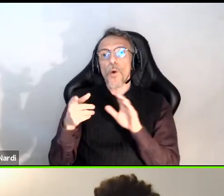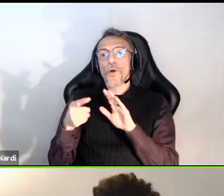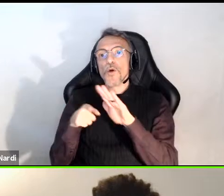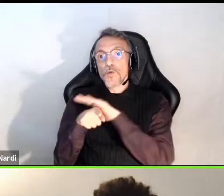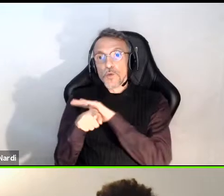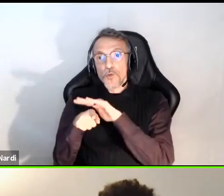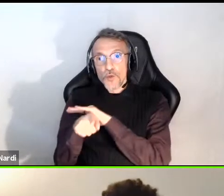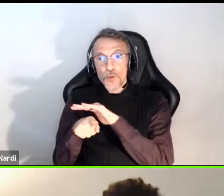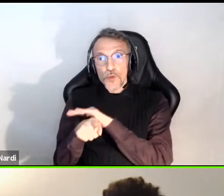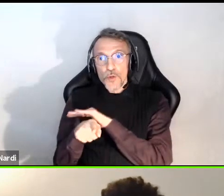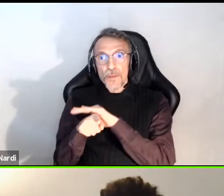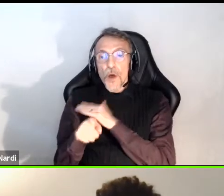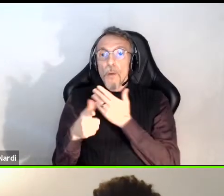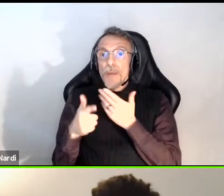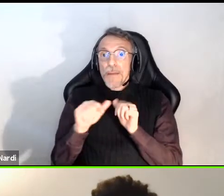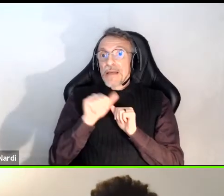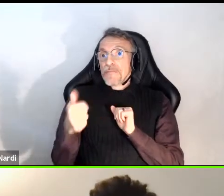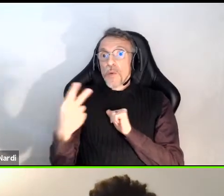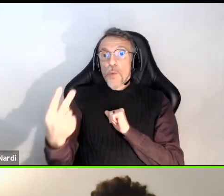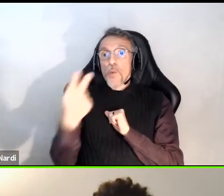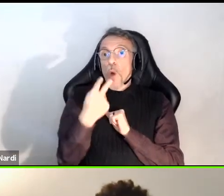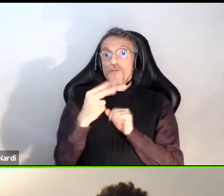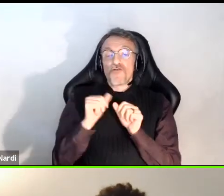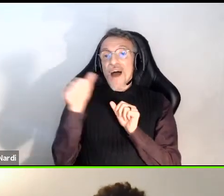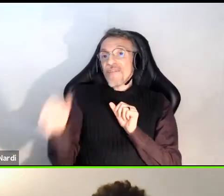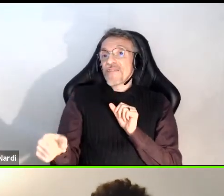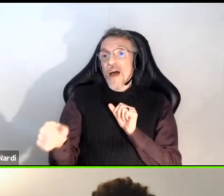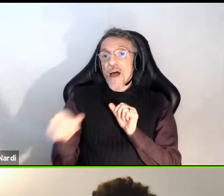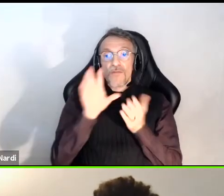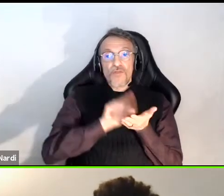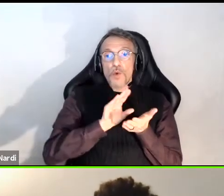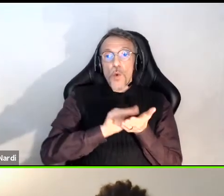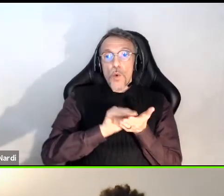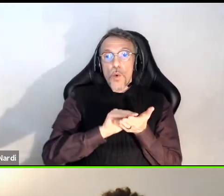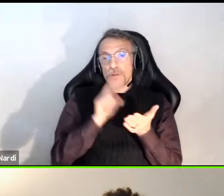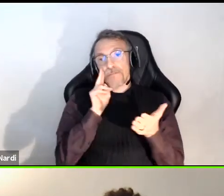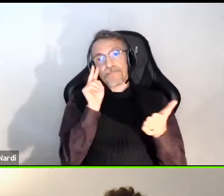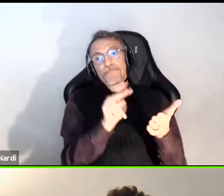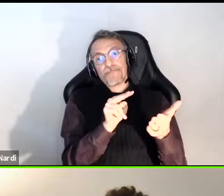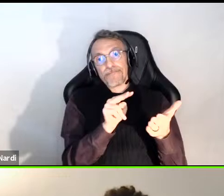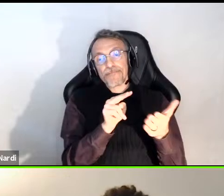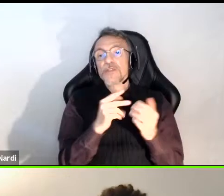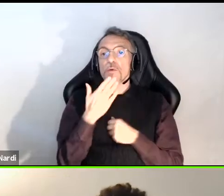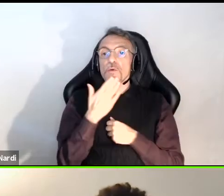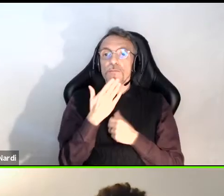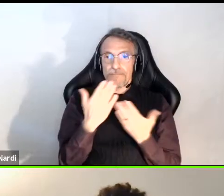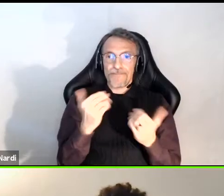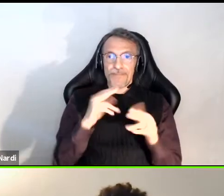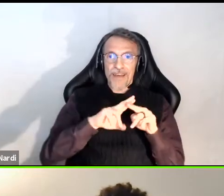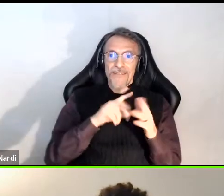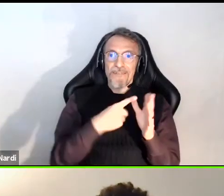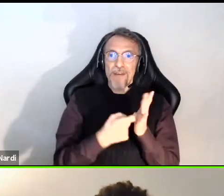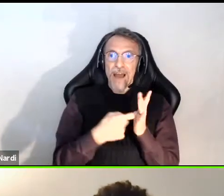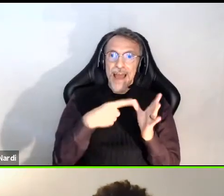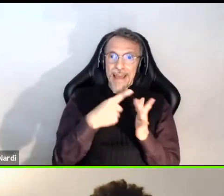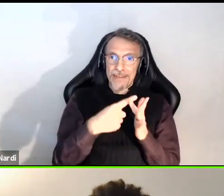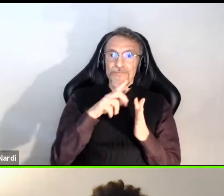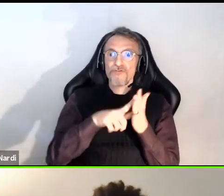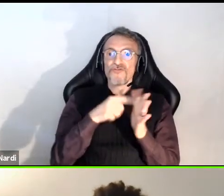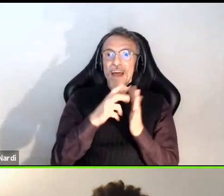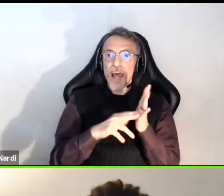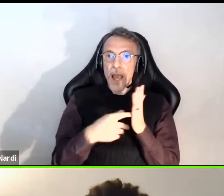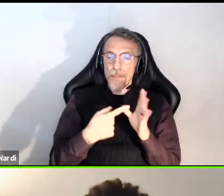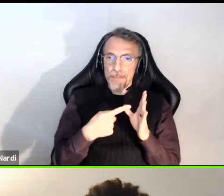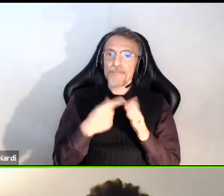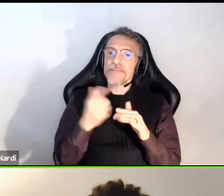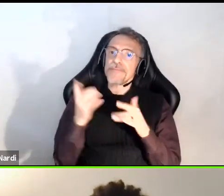in after the event itself. All the same, welcome. And thank you for joining us. My name is Farai Jena, and I'm a senior lecturer